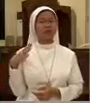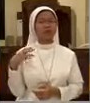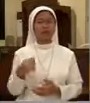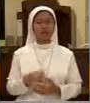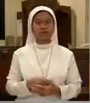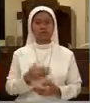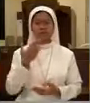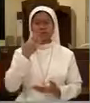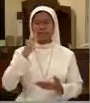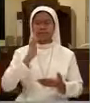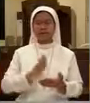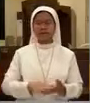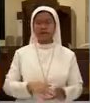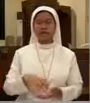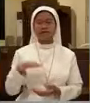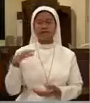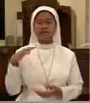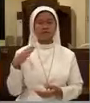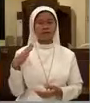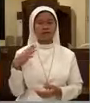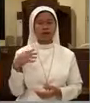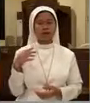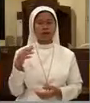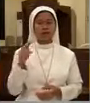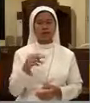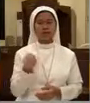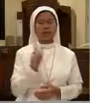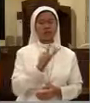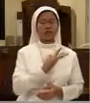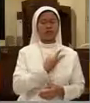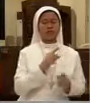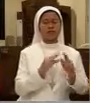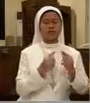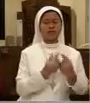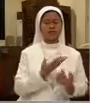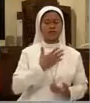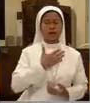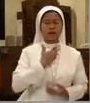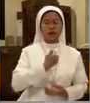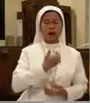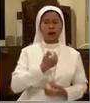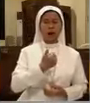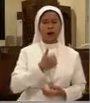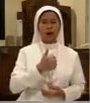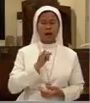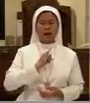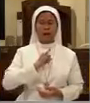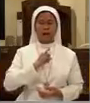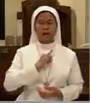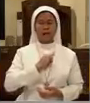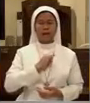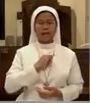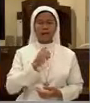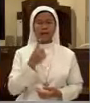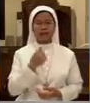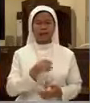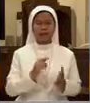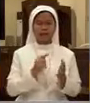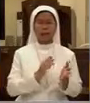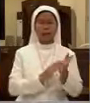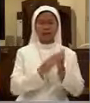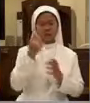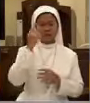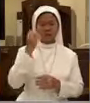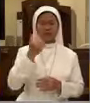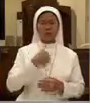masama yan, ah. Dapat kami, na? Dapat ako, the credit comes to me. No, that's not